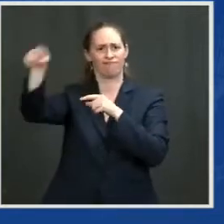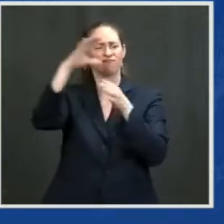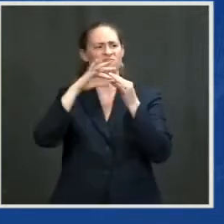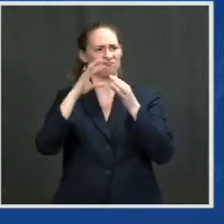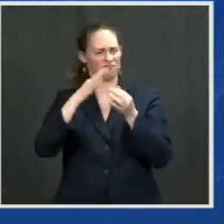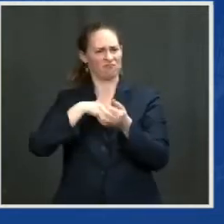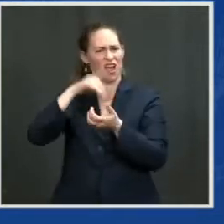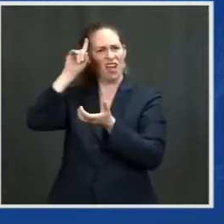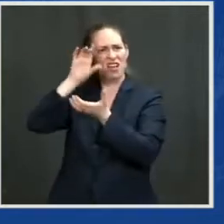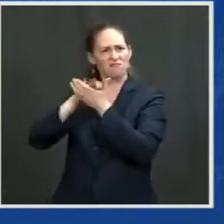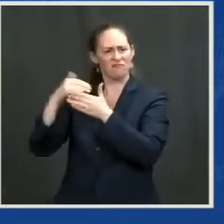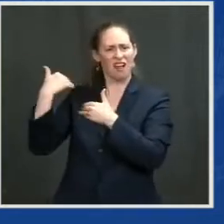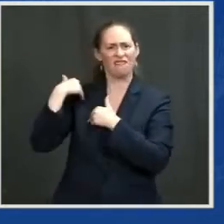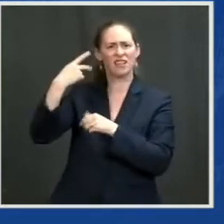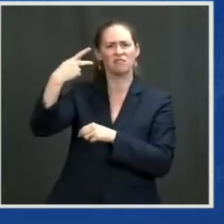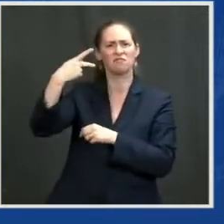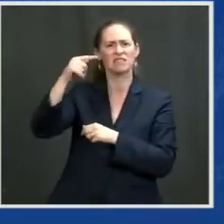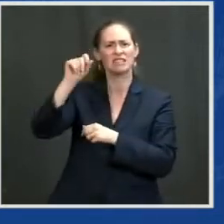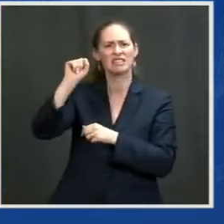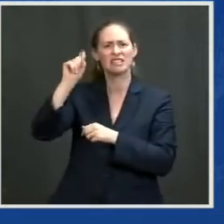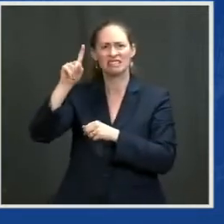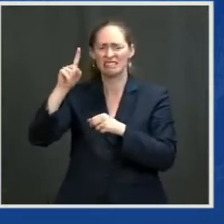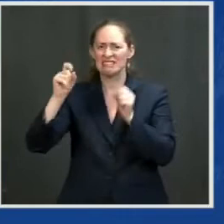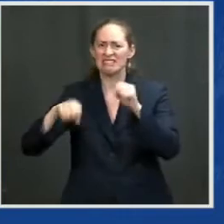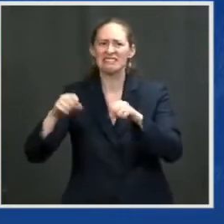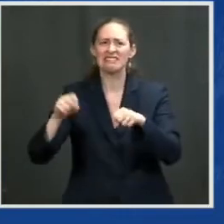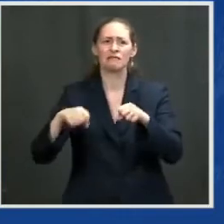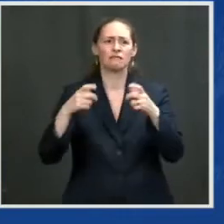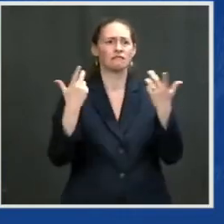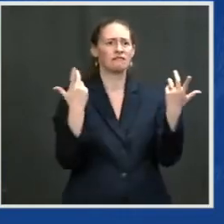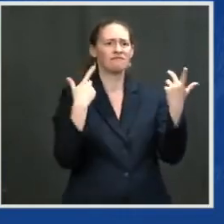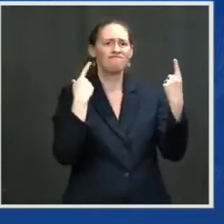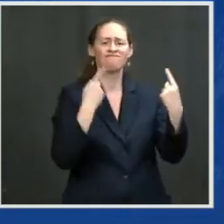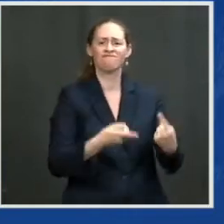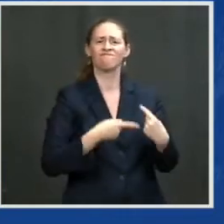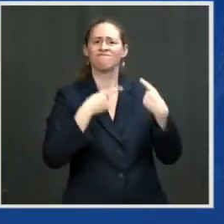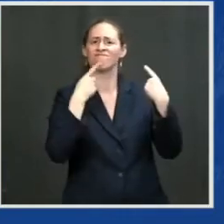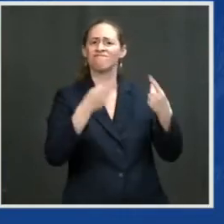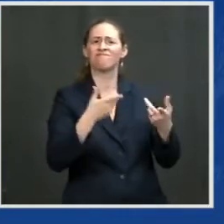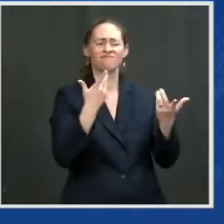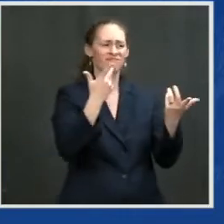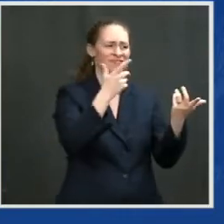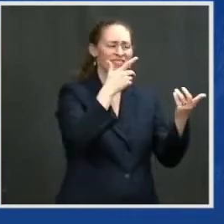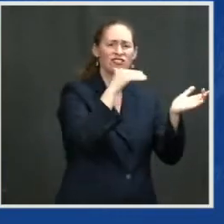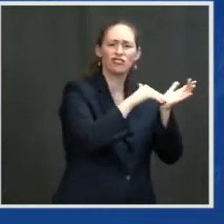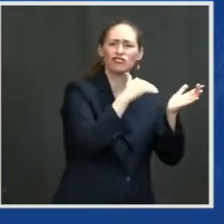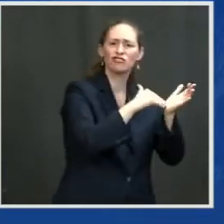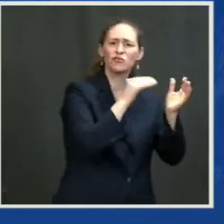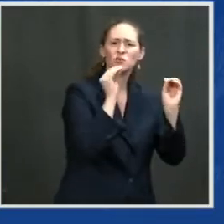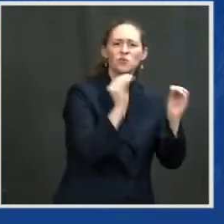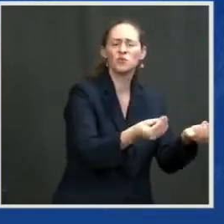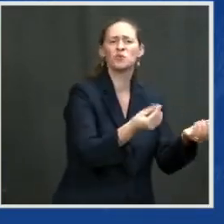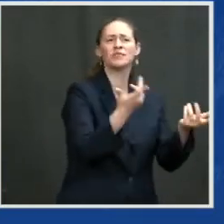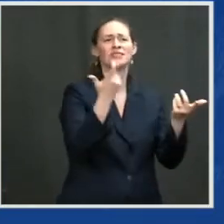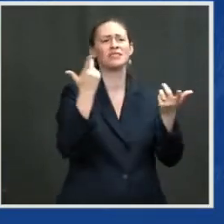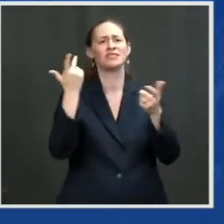away. But we can't see you for 3 weeks. We don't have enough docs. And the buildings are 50 years